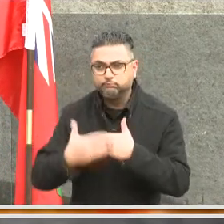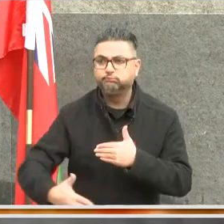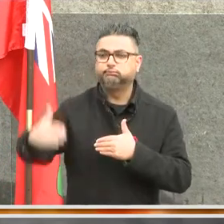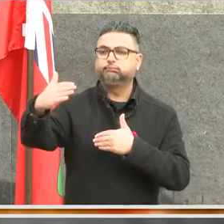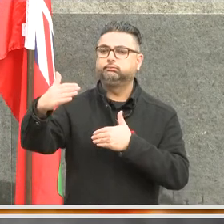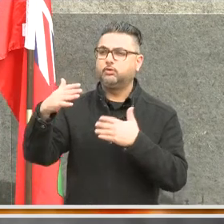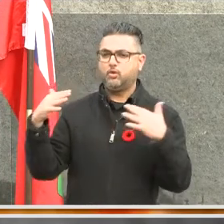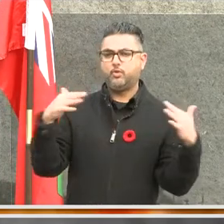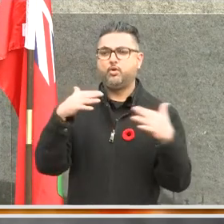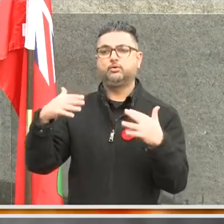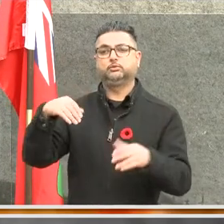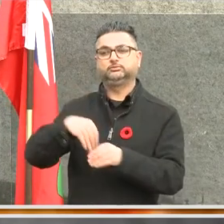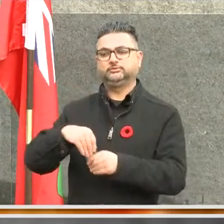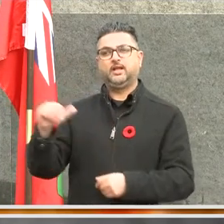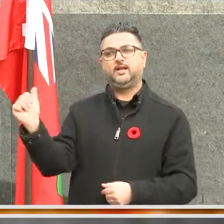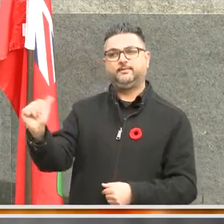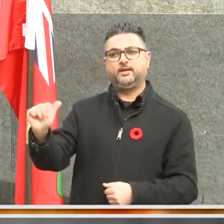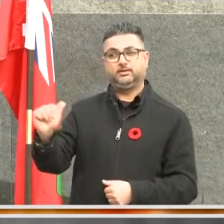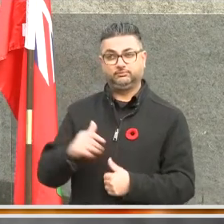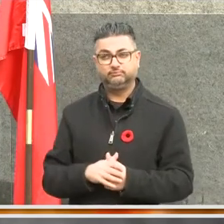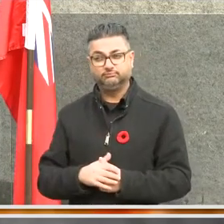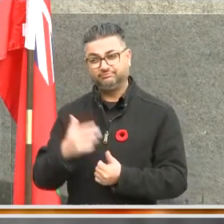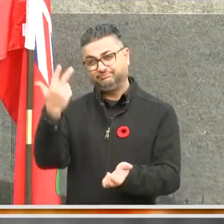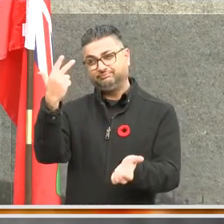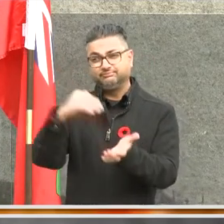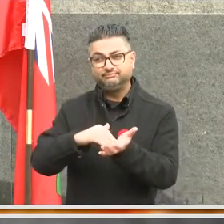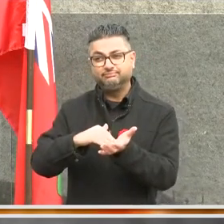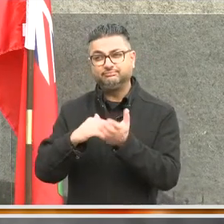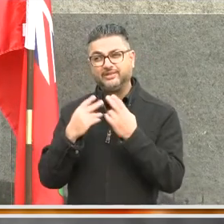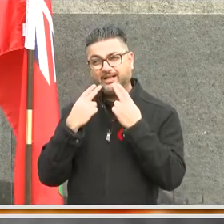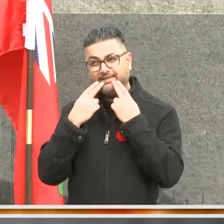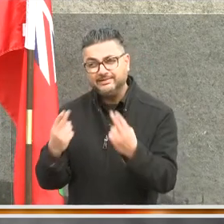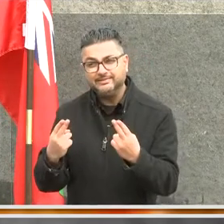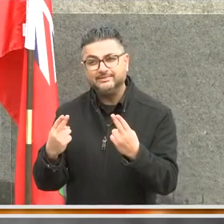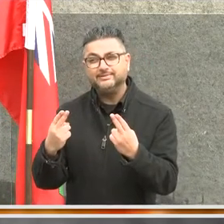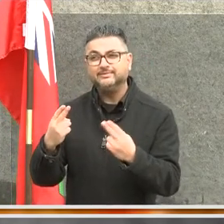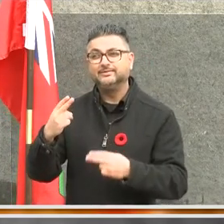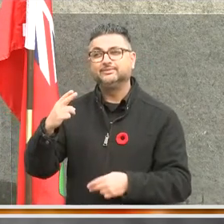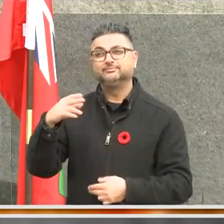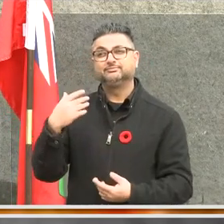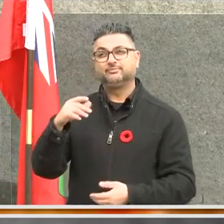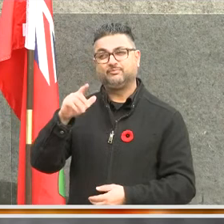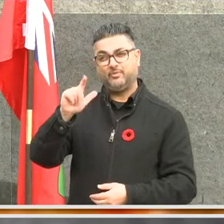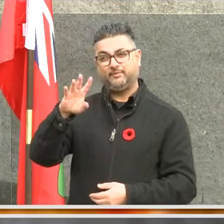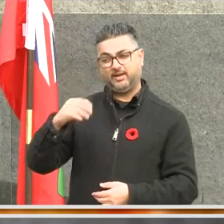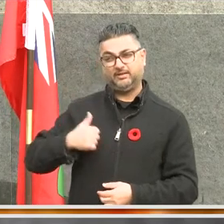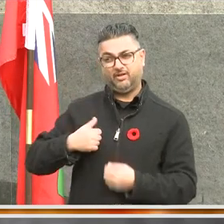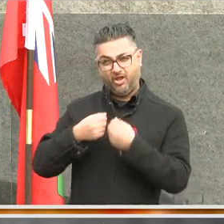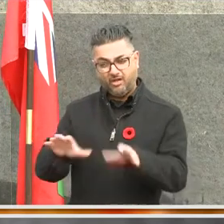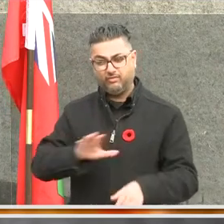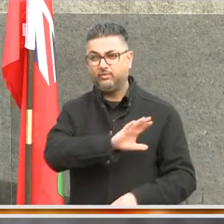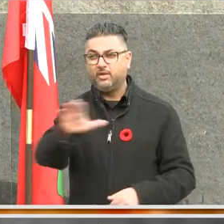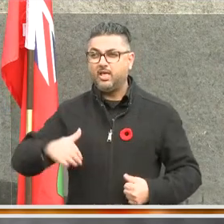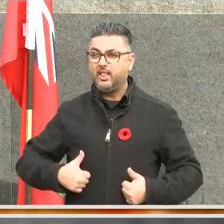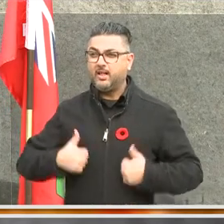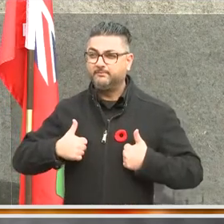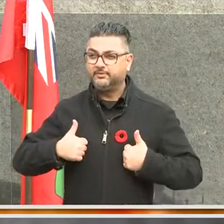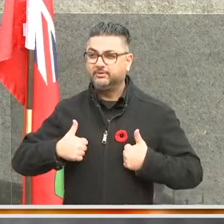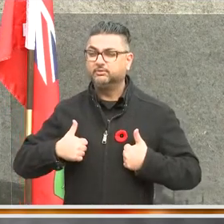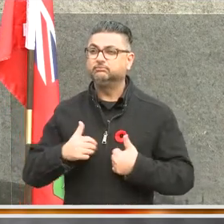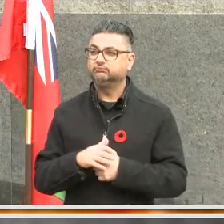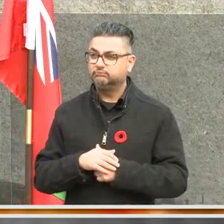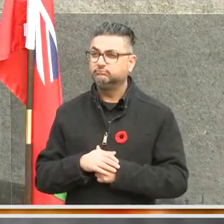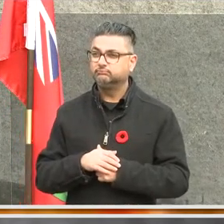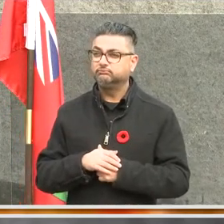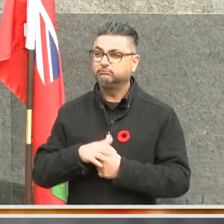3,000 innocent victims, including 24 Canadians, lost their lives that day. Remembrance Day is a time